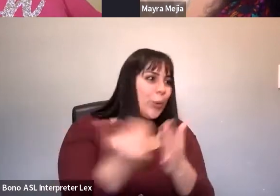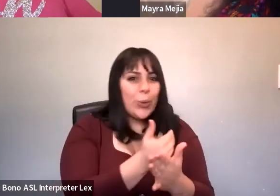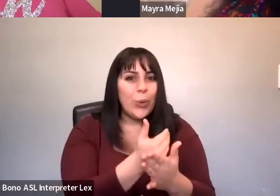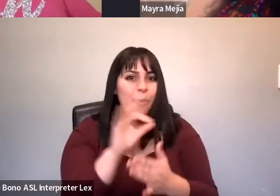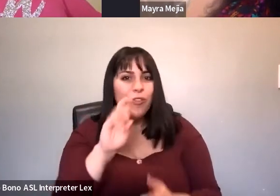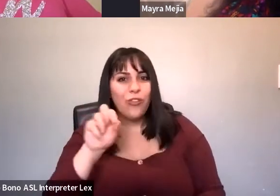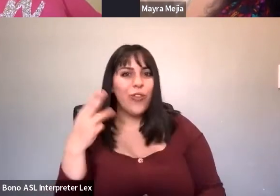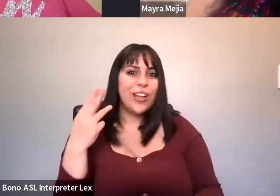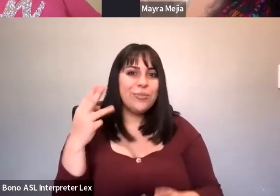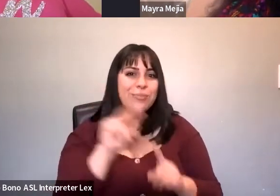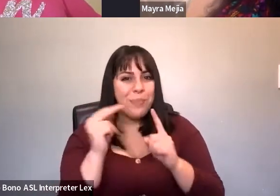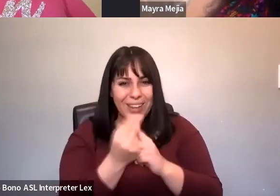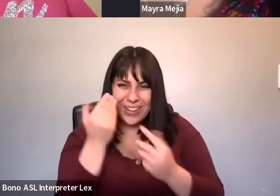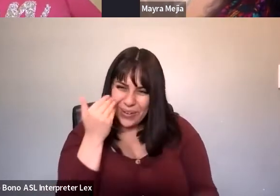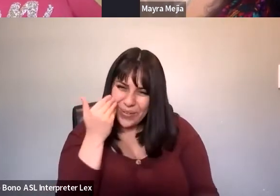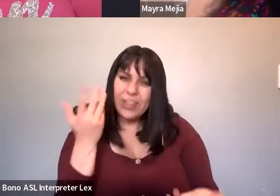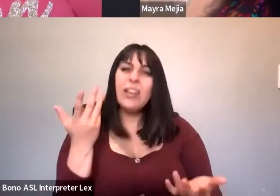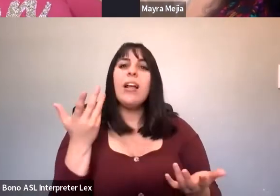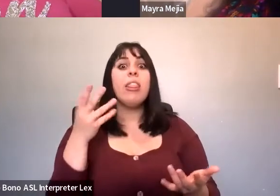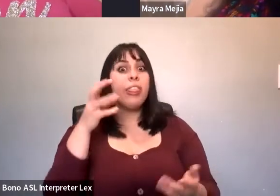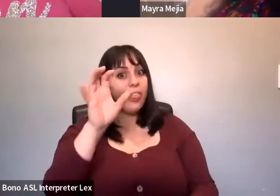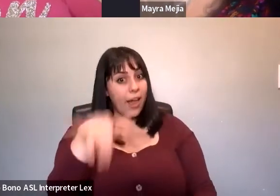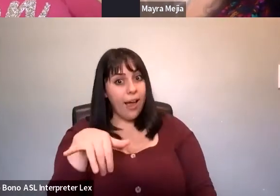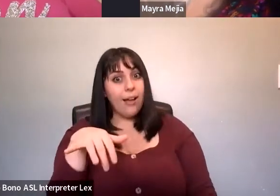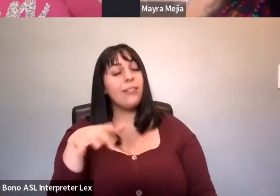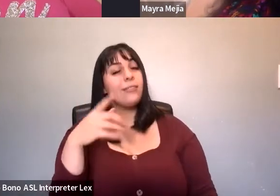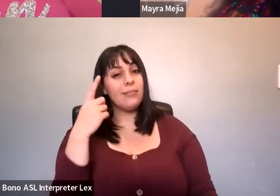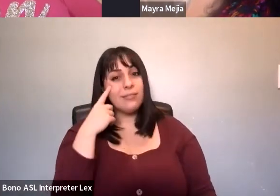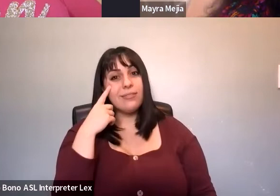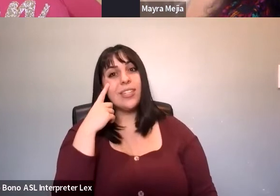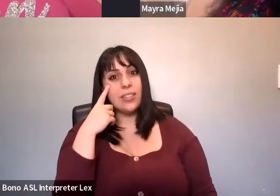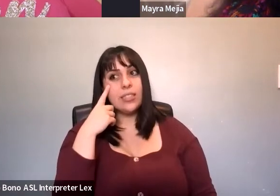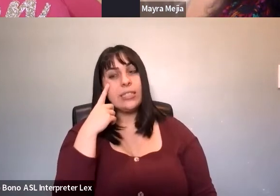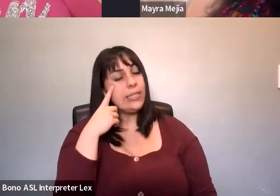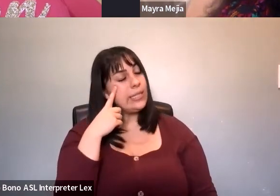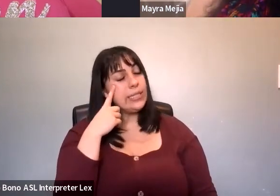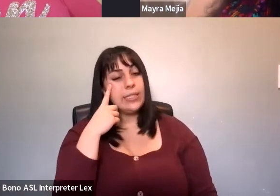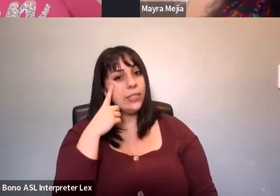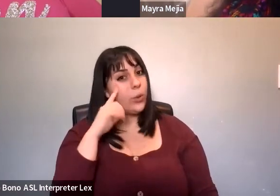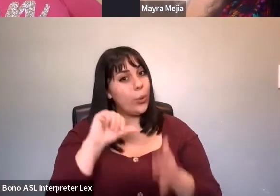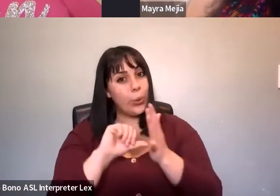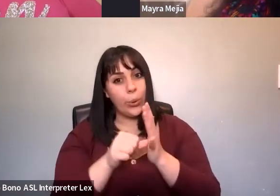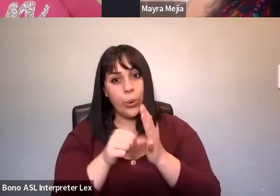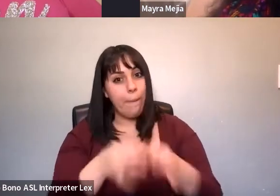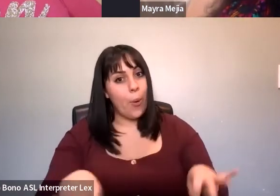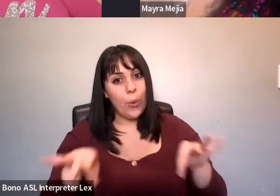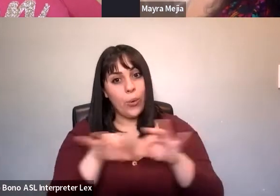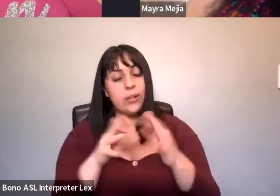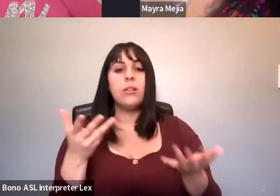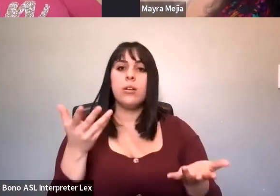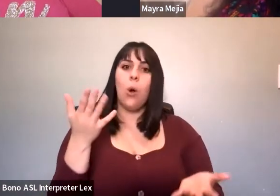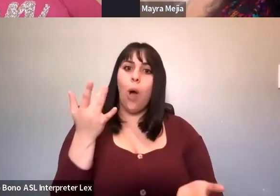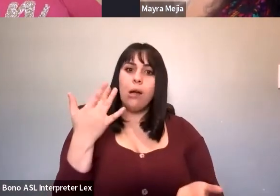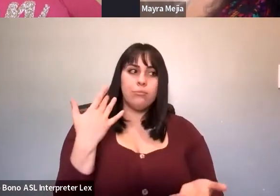different perspectives. That I think is pivotal and key. Because right now, Gen